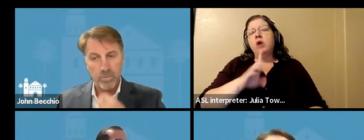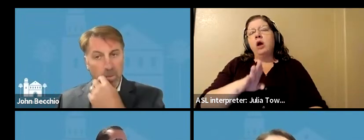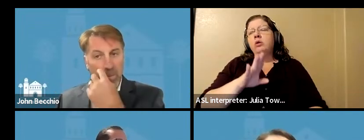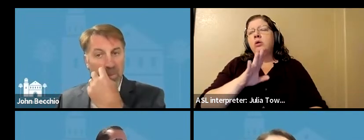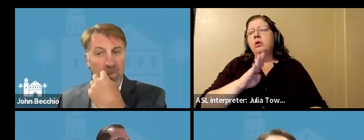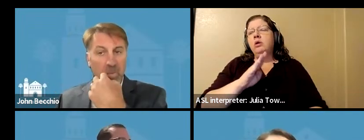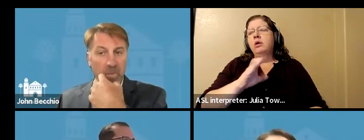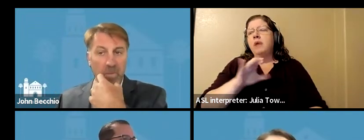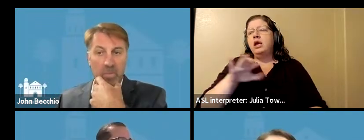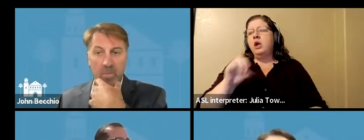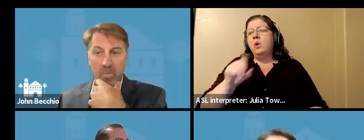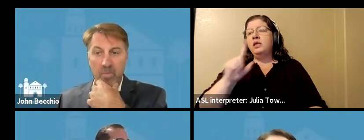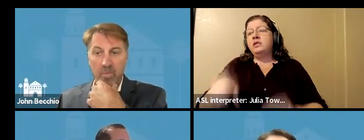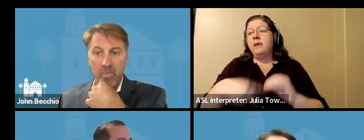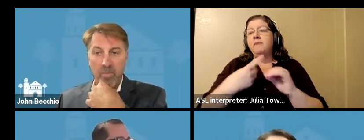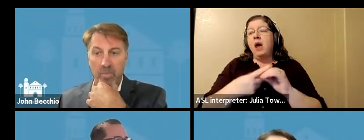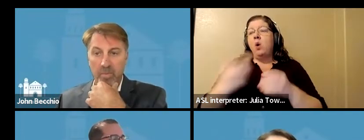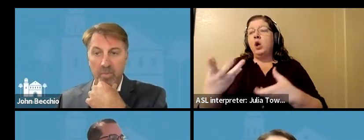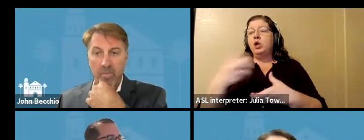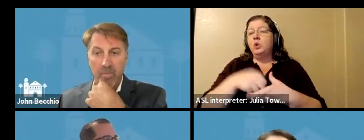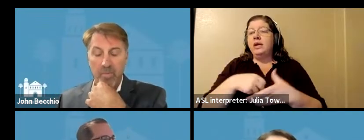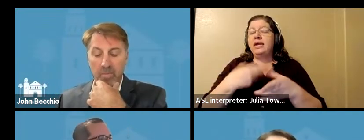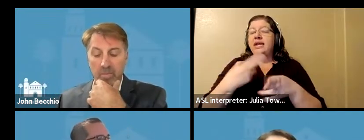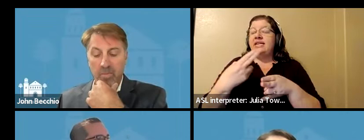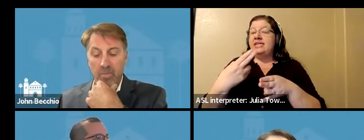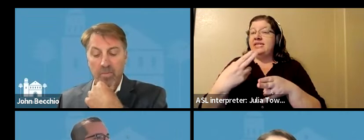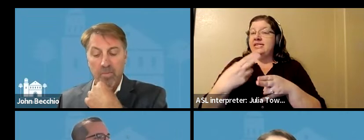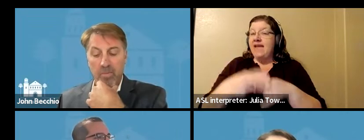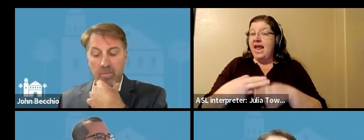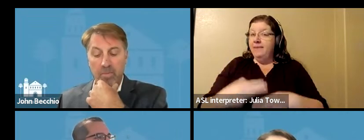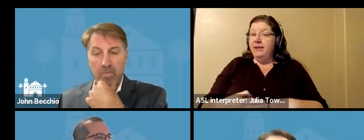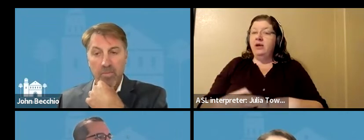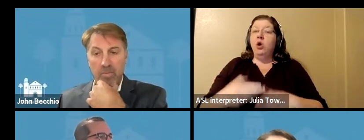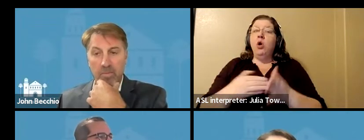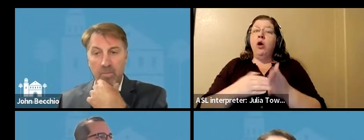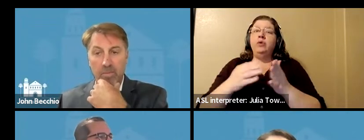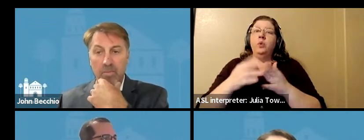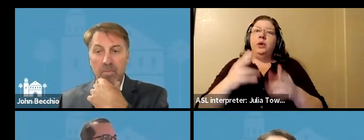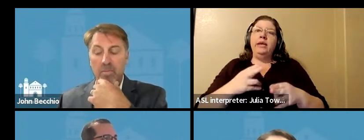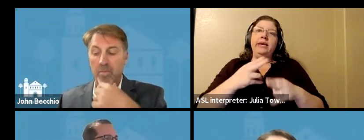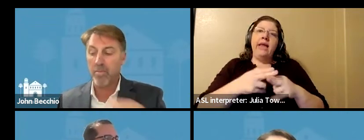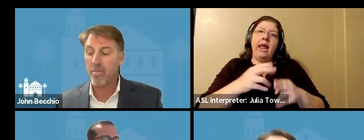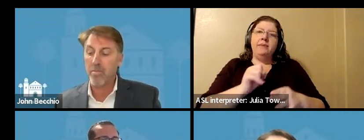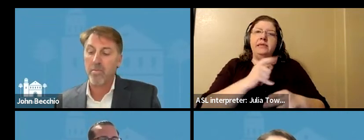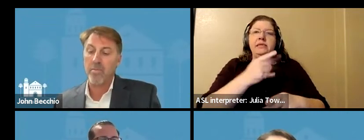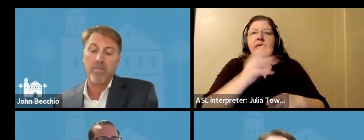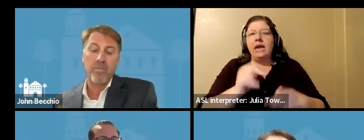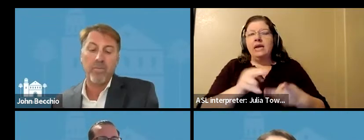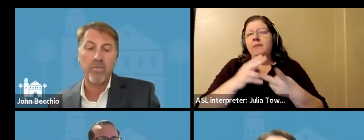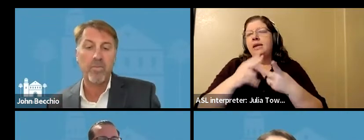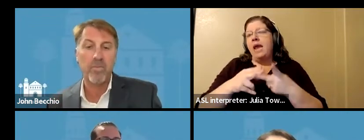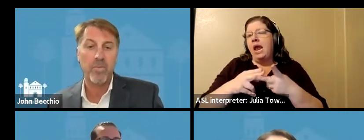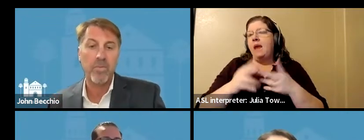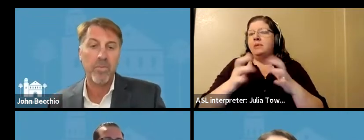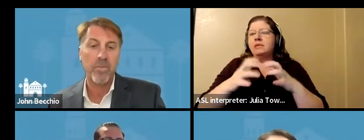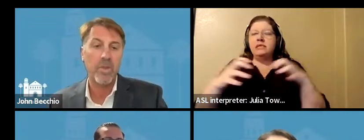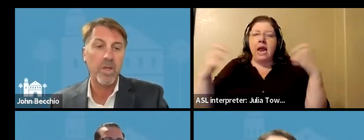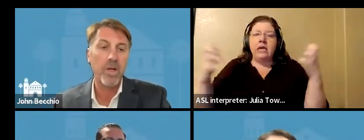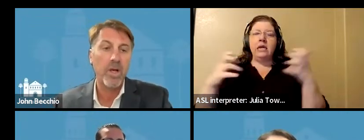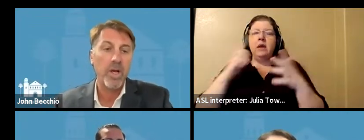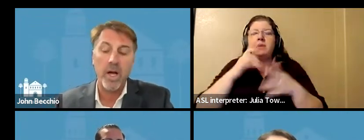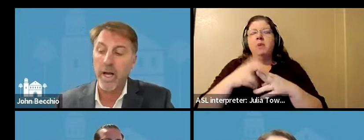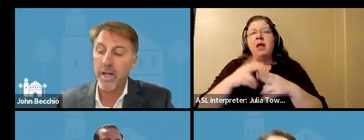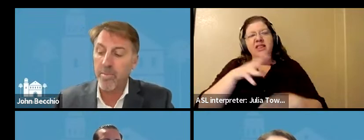also regarding or including naming? You know, there's many times we've not, like, for instance, we name our stadiums, we name everything. Does this include that, or is that a separate